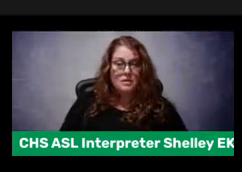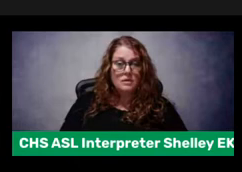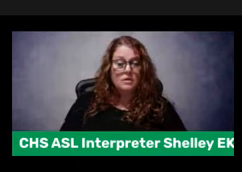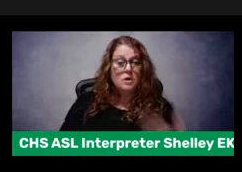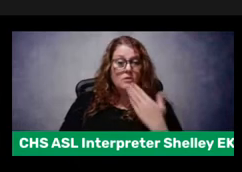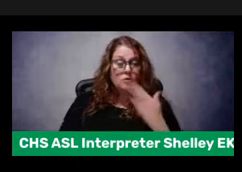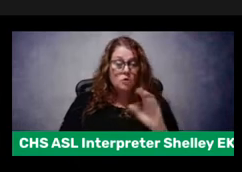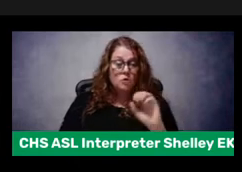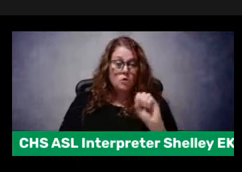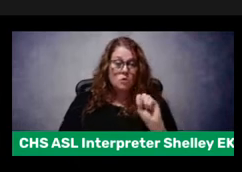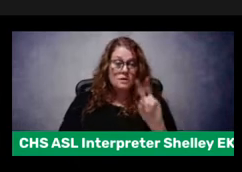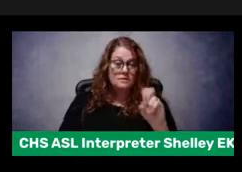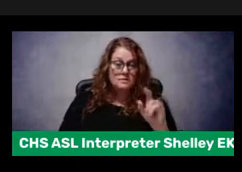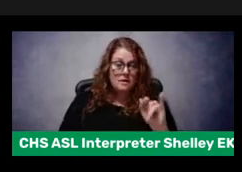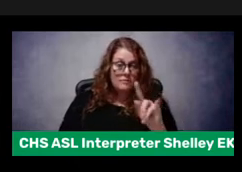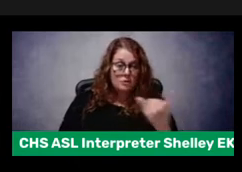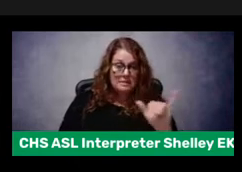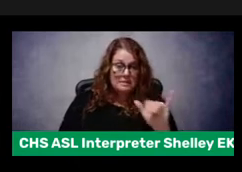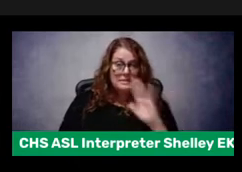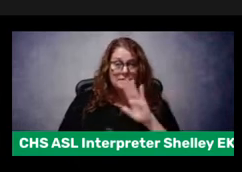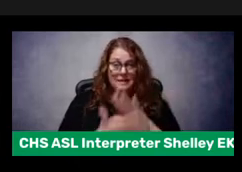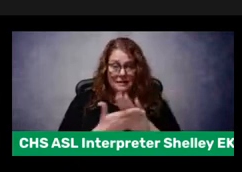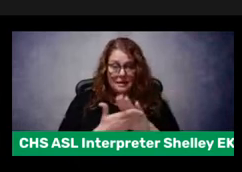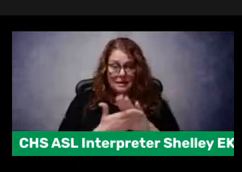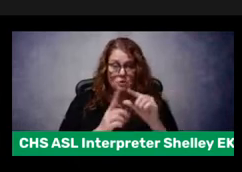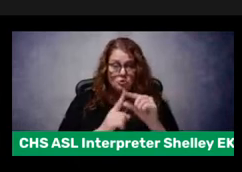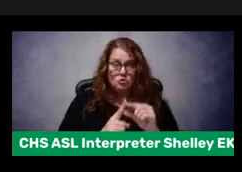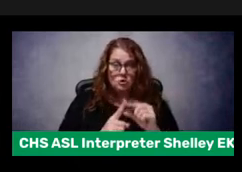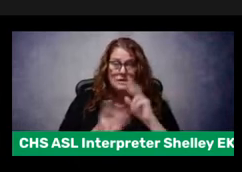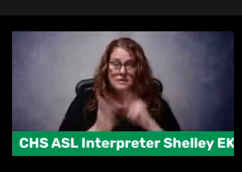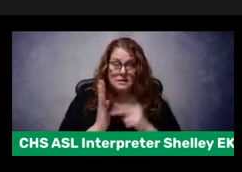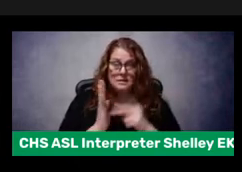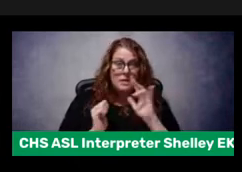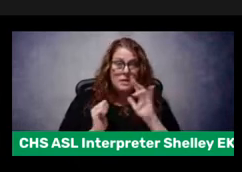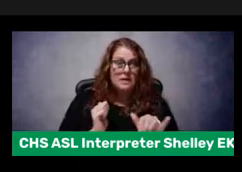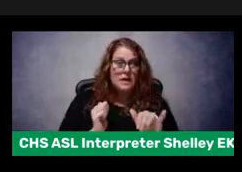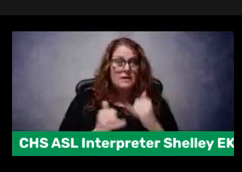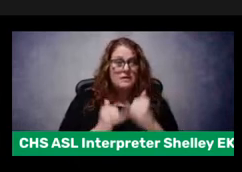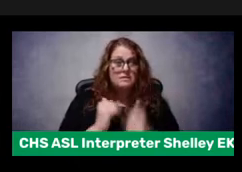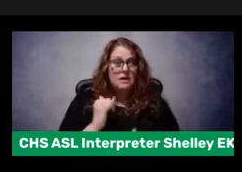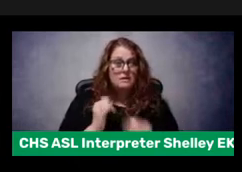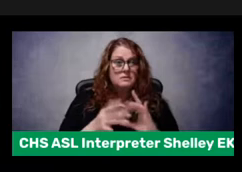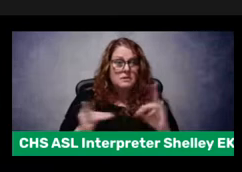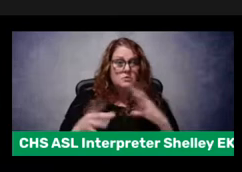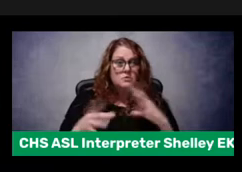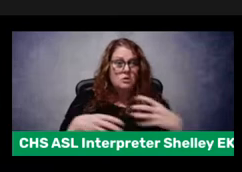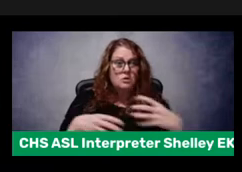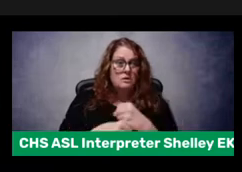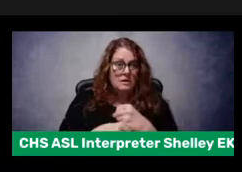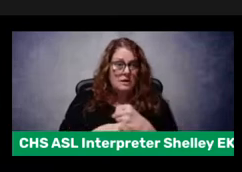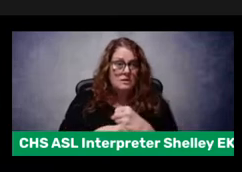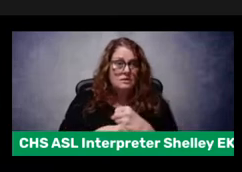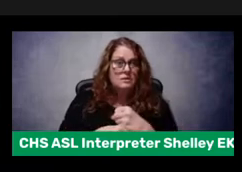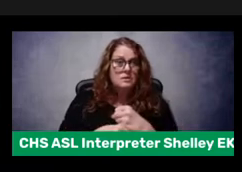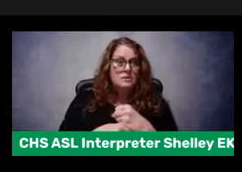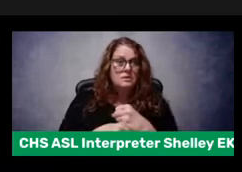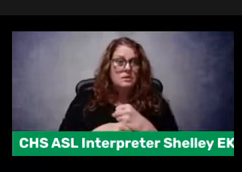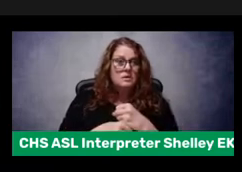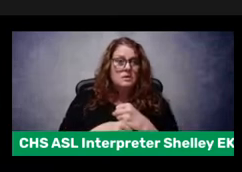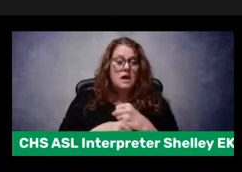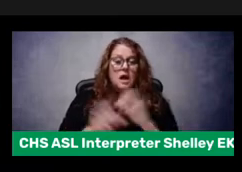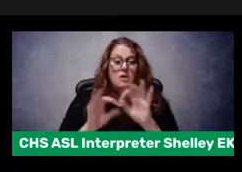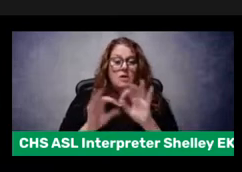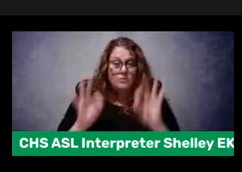are intentional about it. And I think I said this the last conference, so I'll try to truncate. But I'll frame it